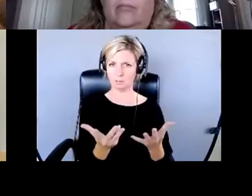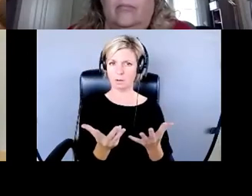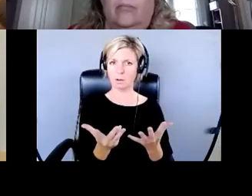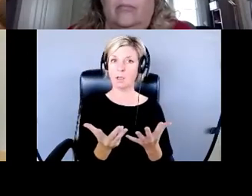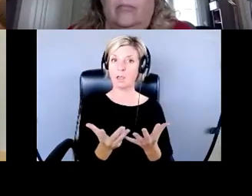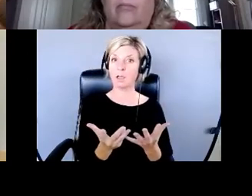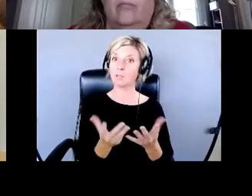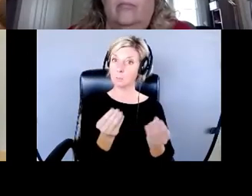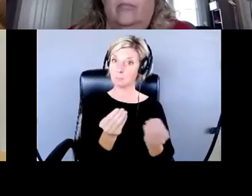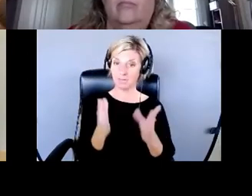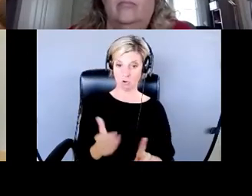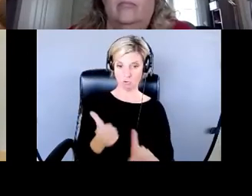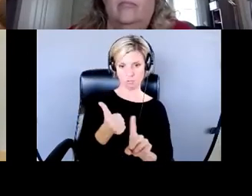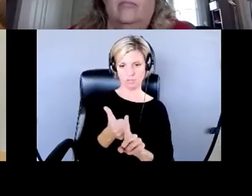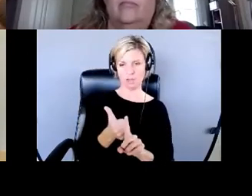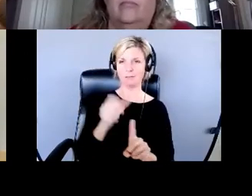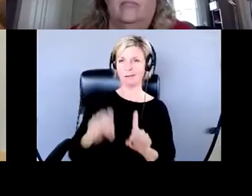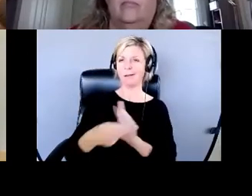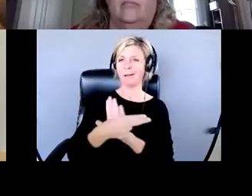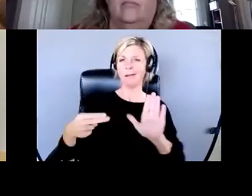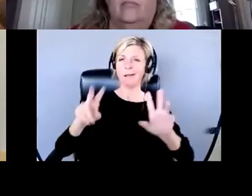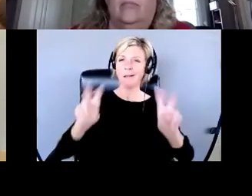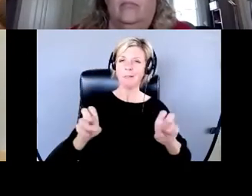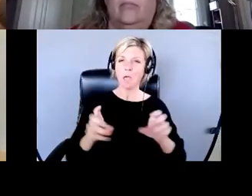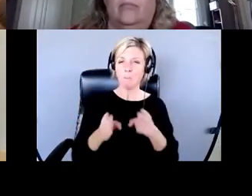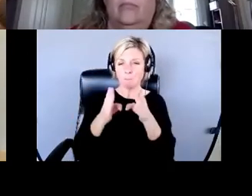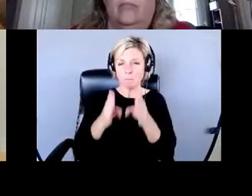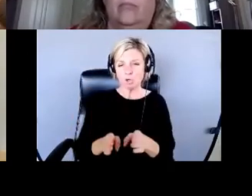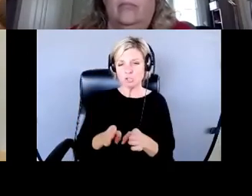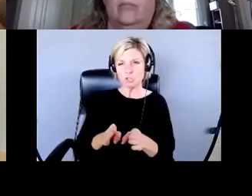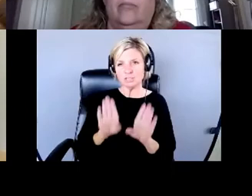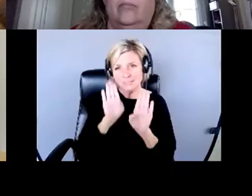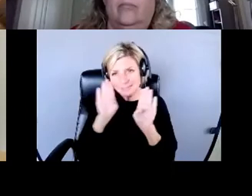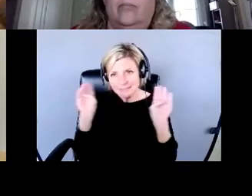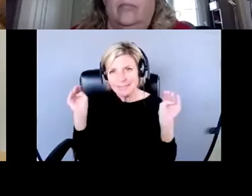mediator, that's to say that the voice of the older person